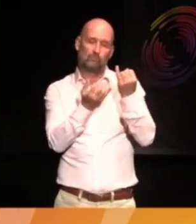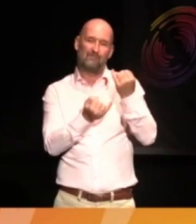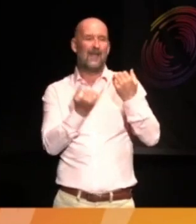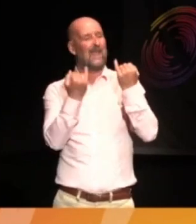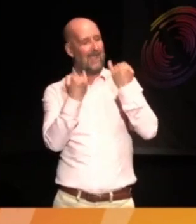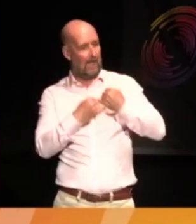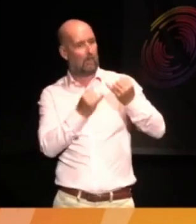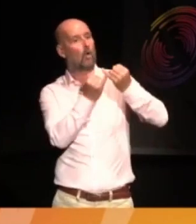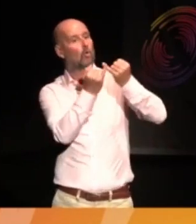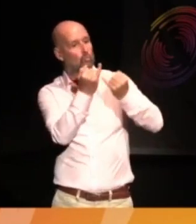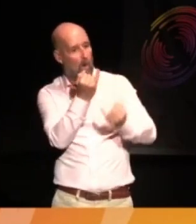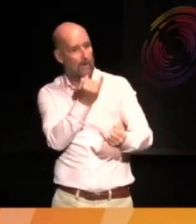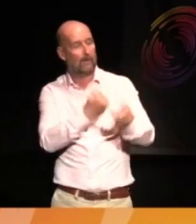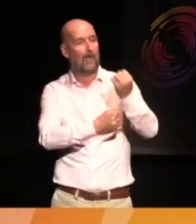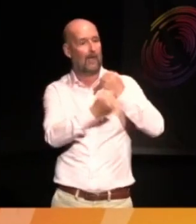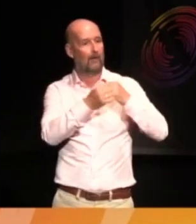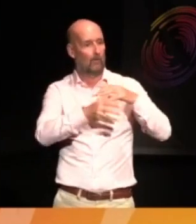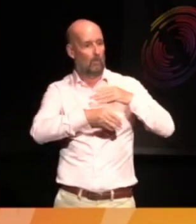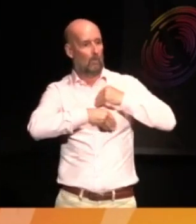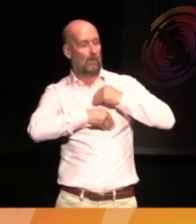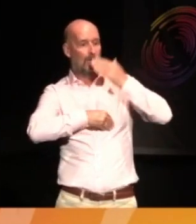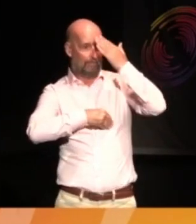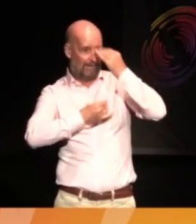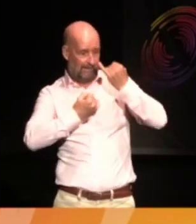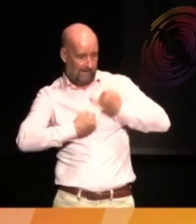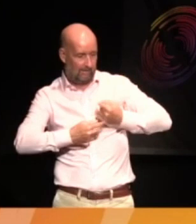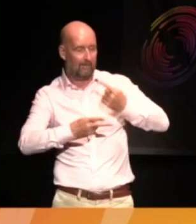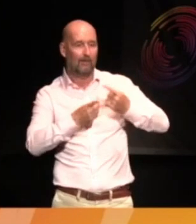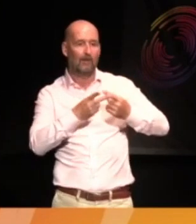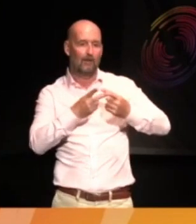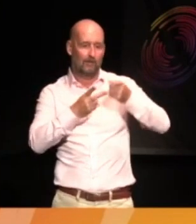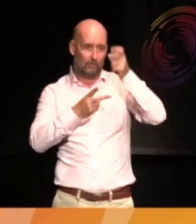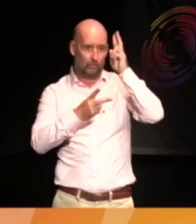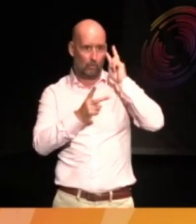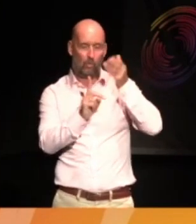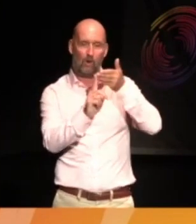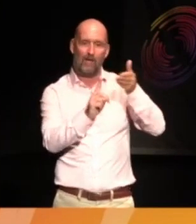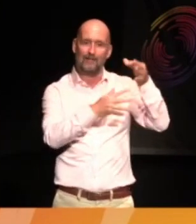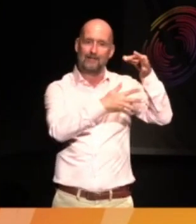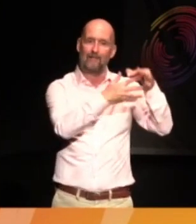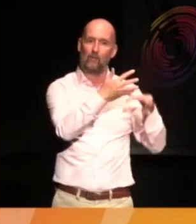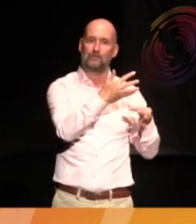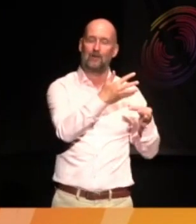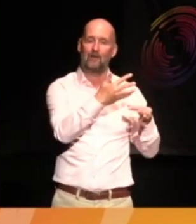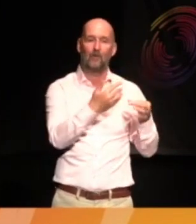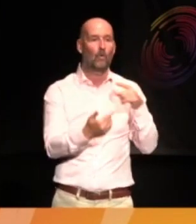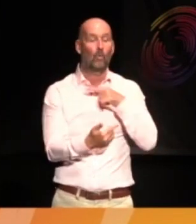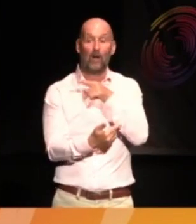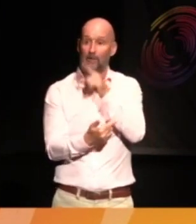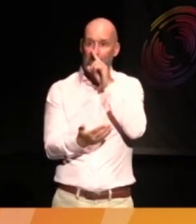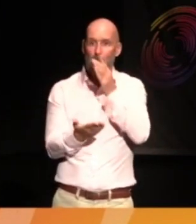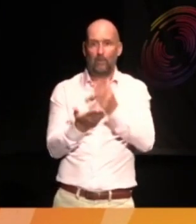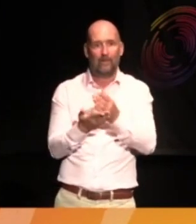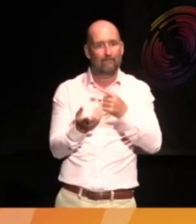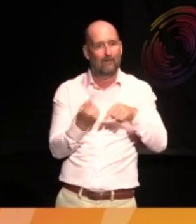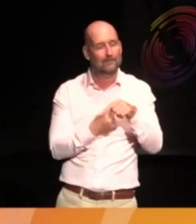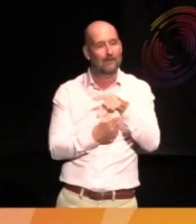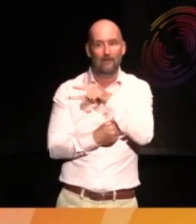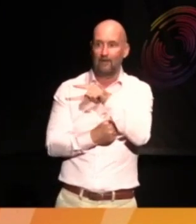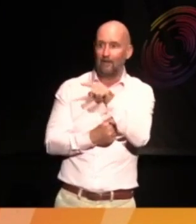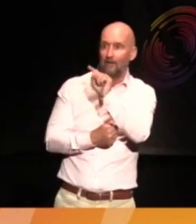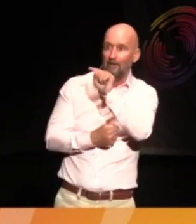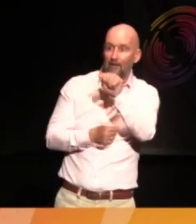crosses over into mental illness and neurodiversity, is that we're very often disbelieved by all the